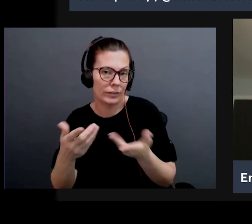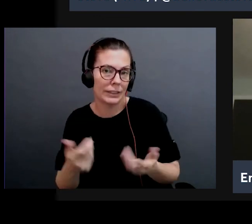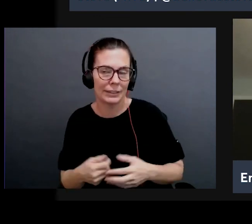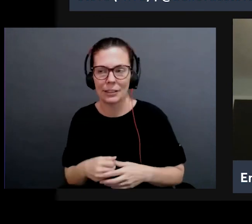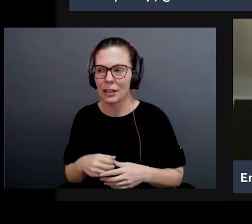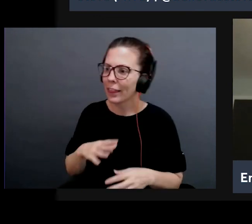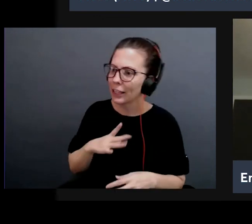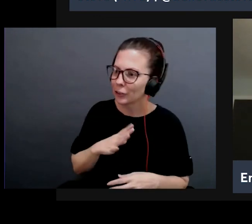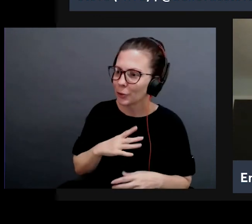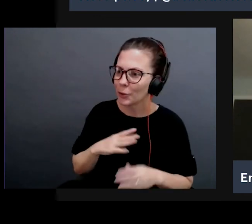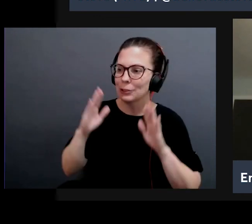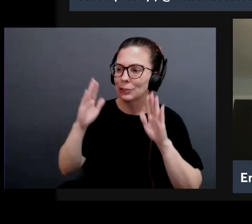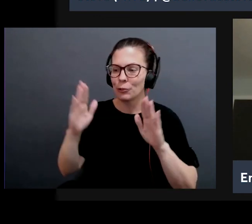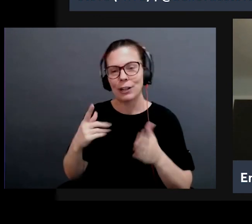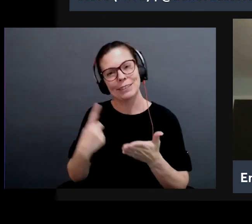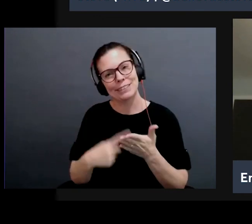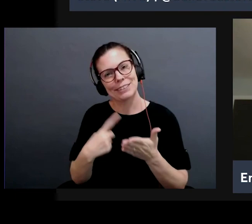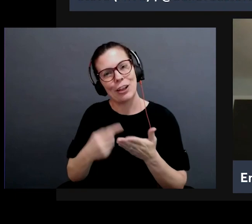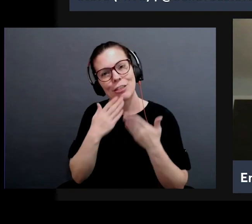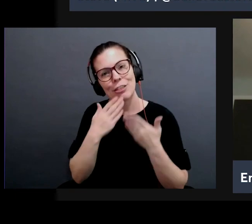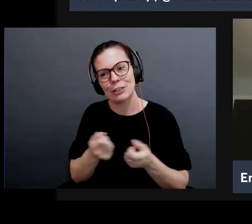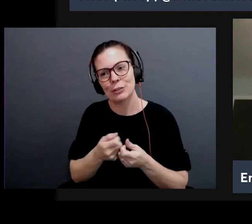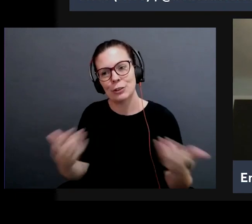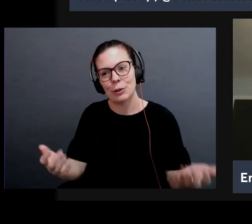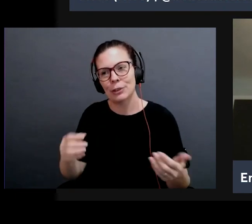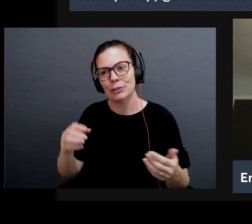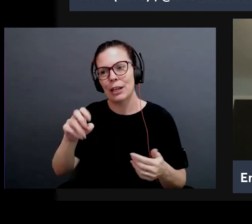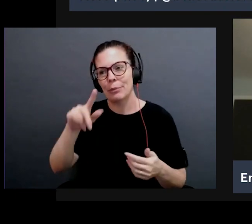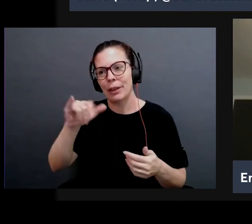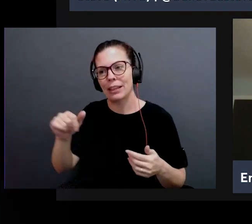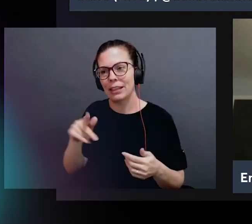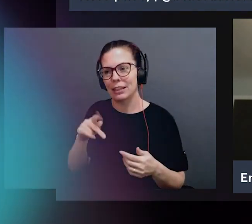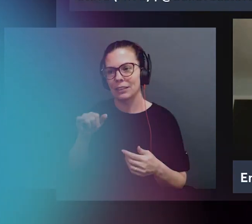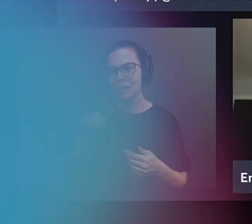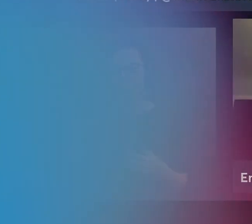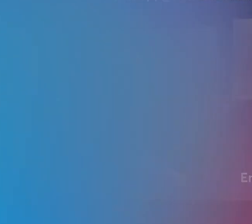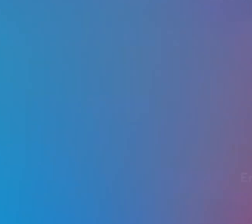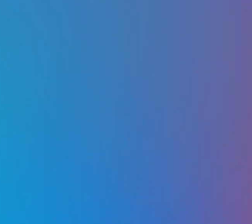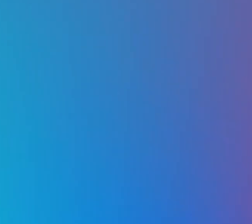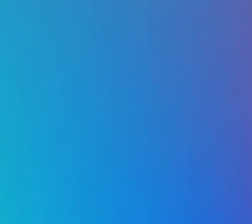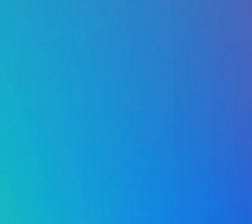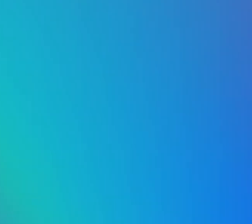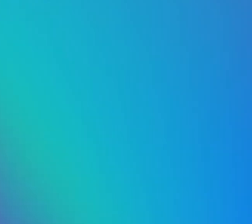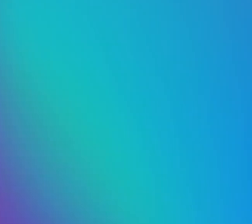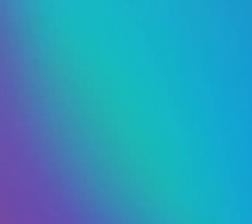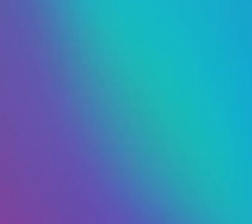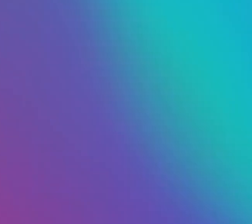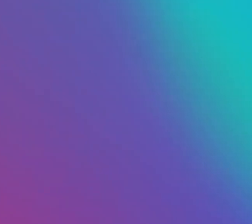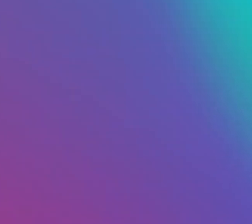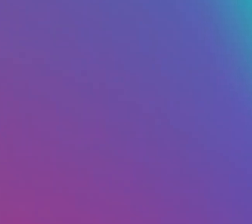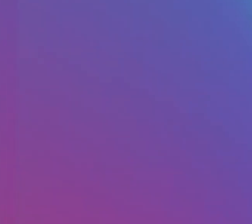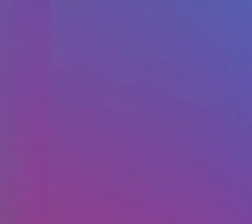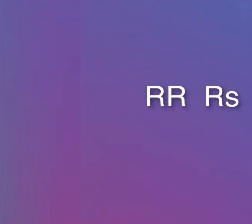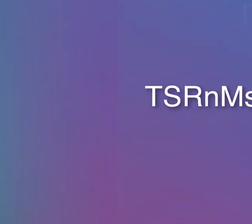It's been a great discussion. Thanks so much, Kamal and Emily, for joining me today. And we will be right back. See you shortly.